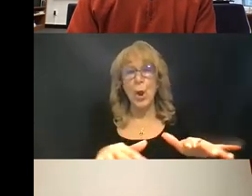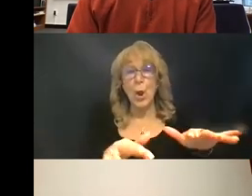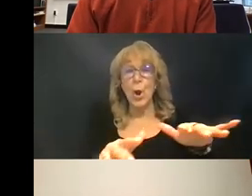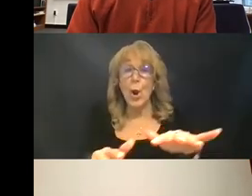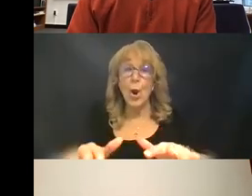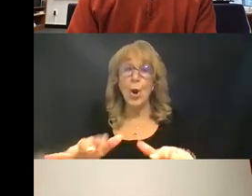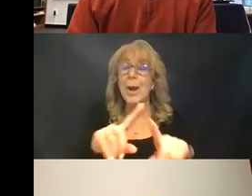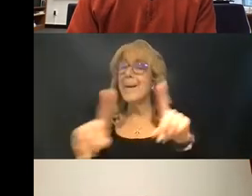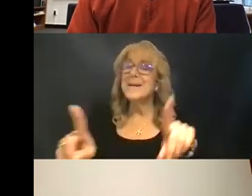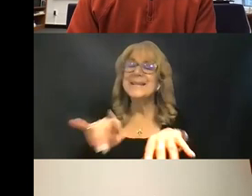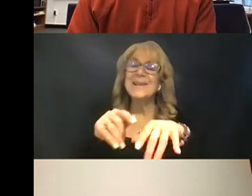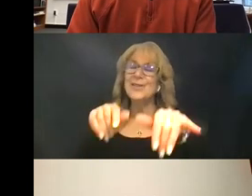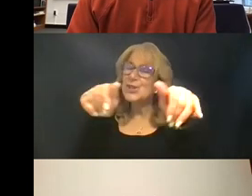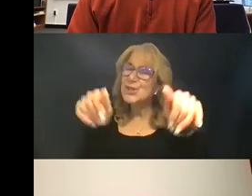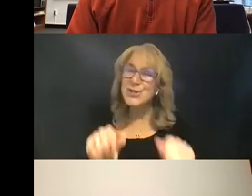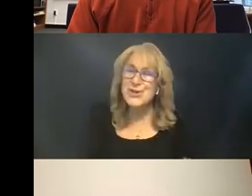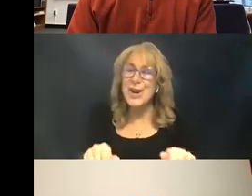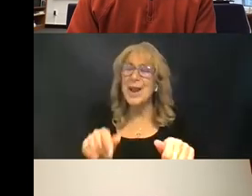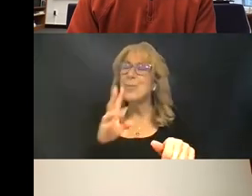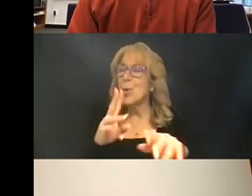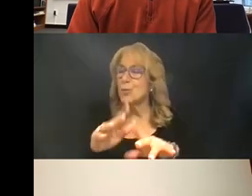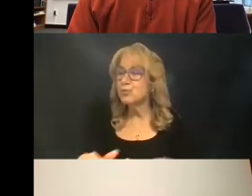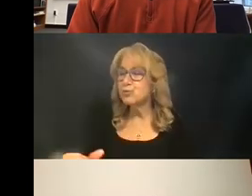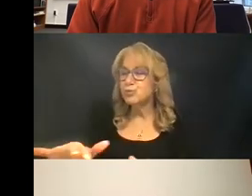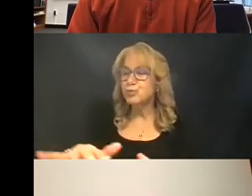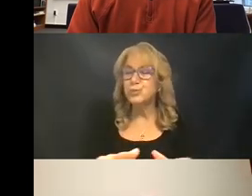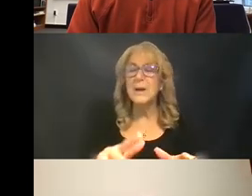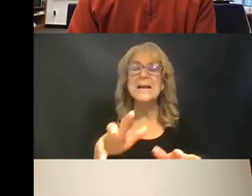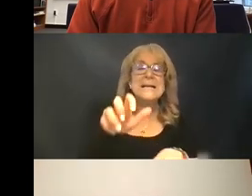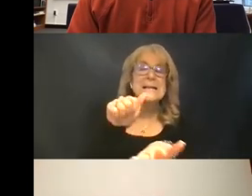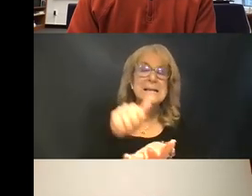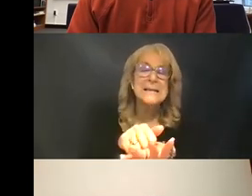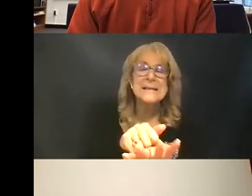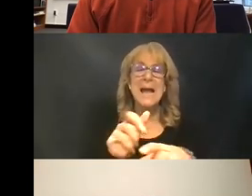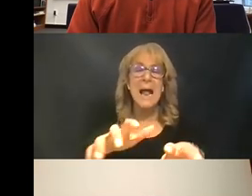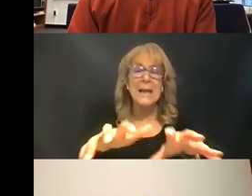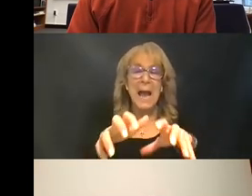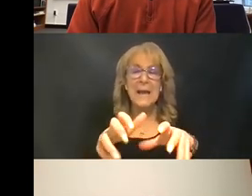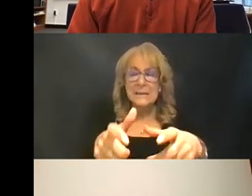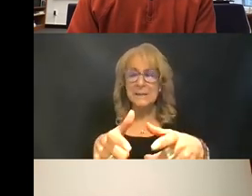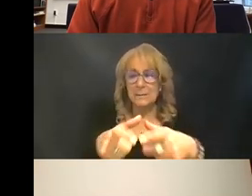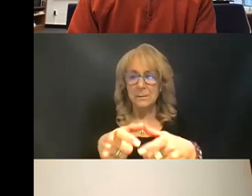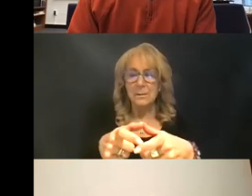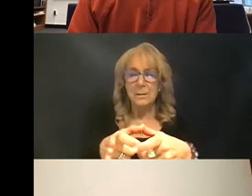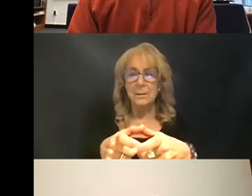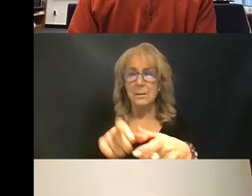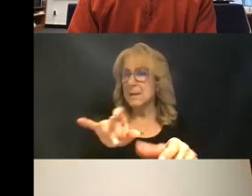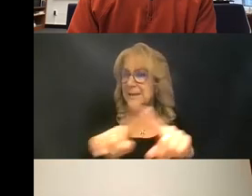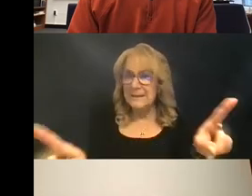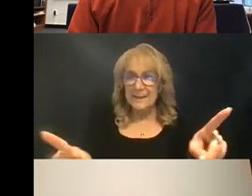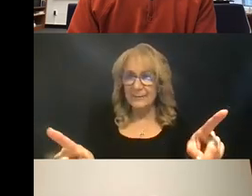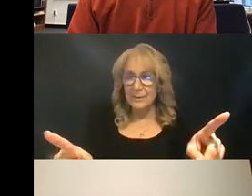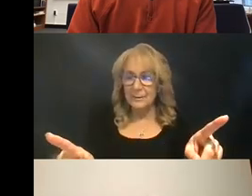the solid ice. It spreads across the bottom of the container. And what I'm going to do is shake the pan, and you see the water is moving